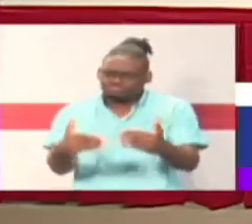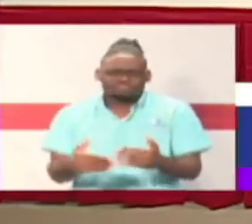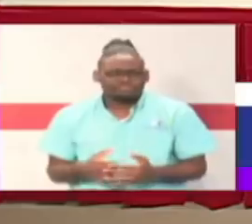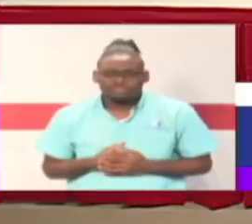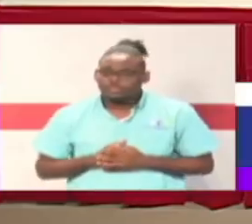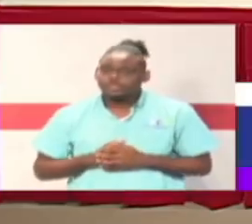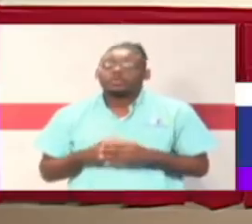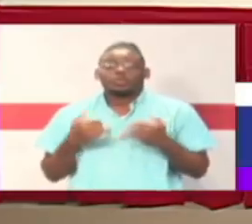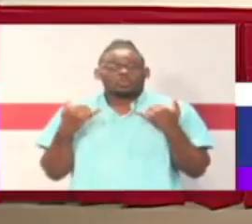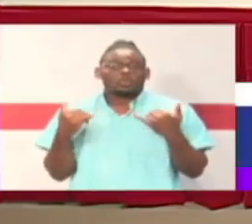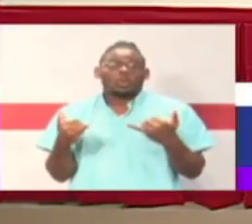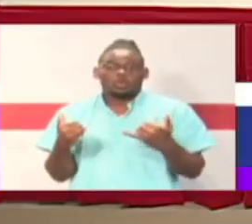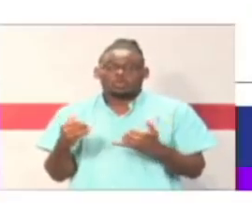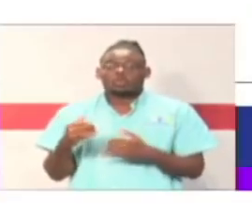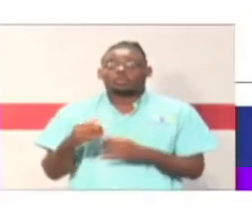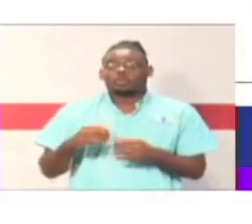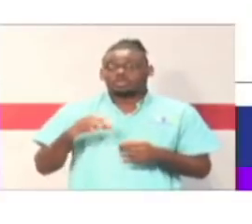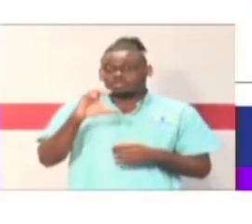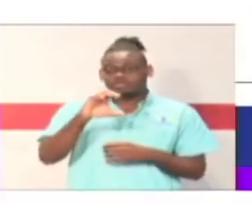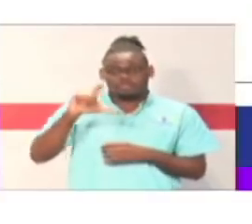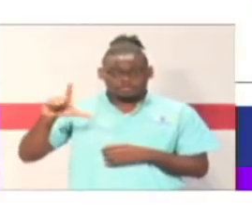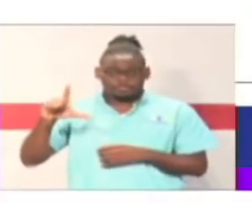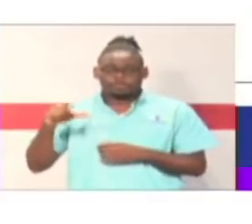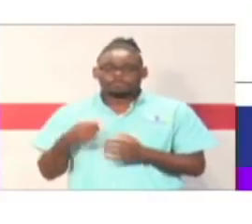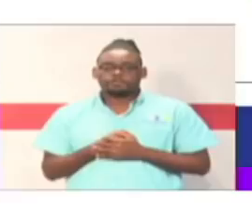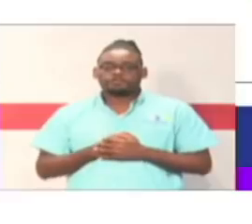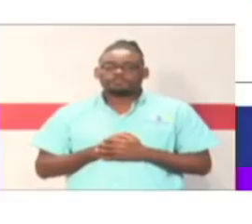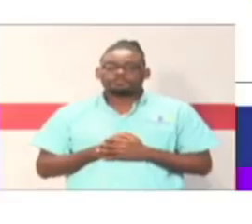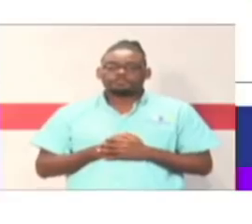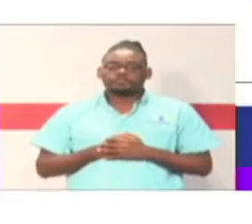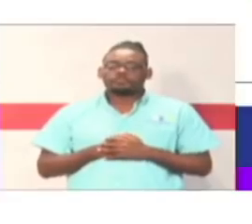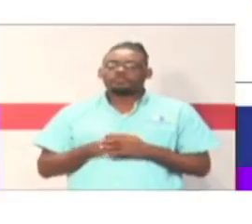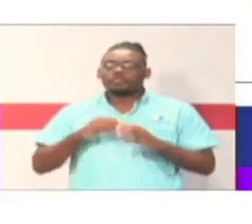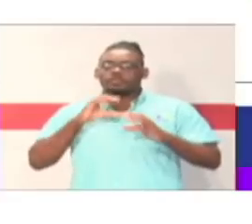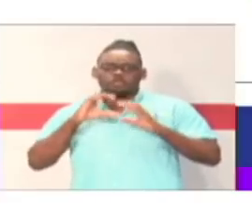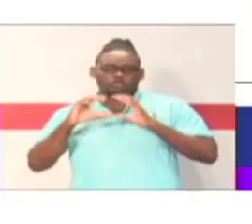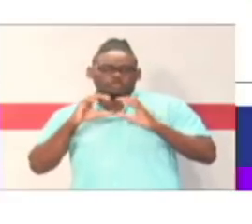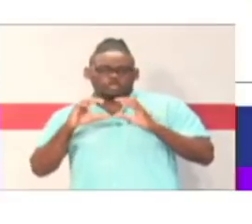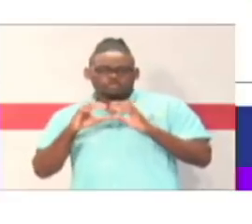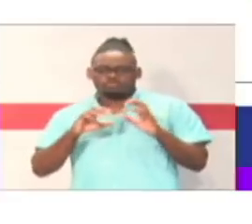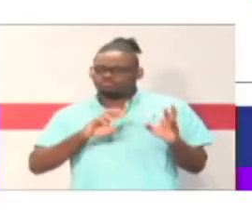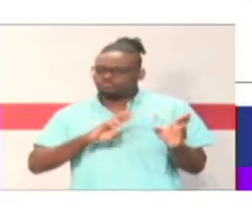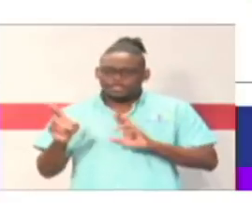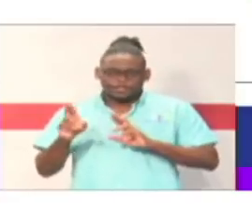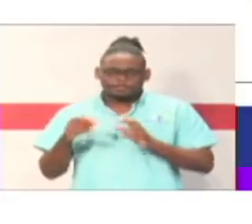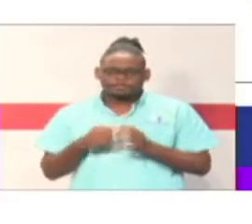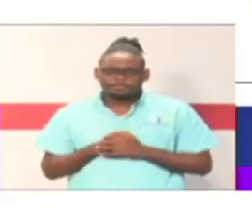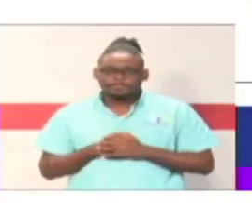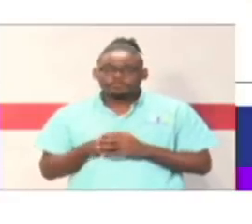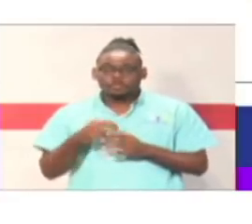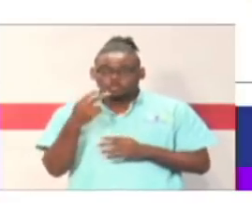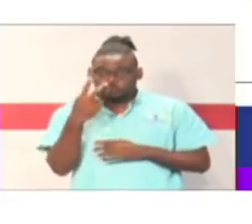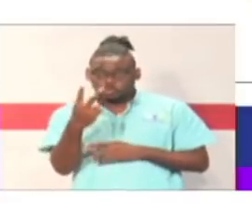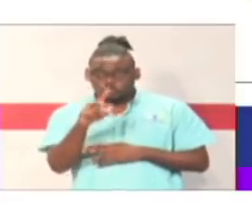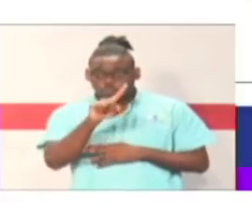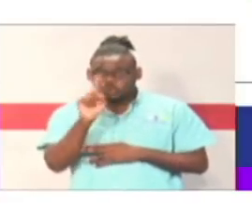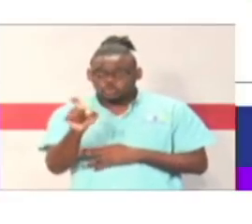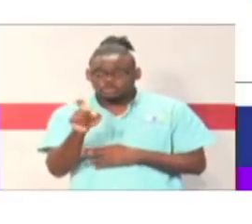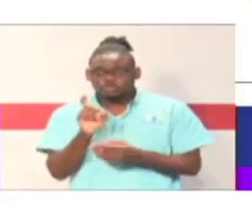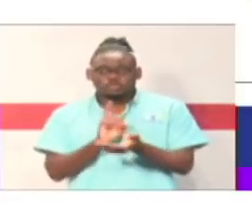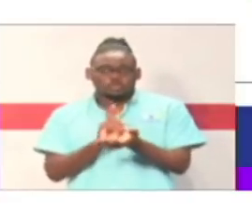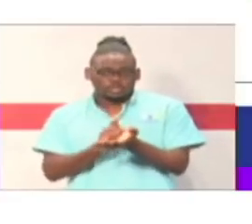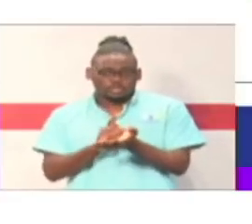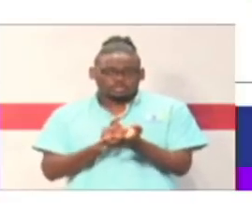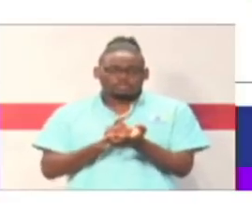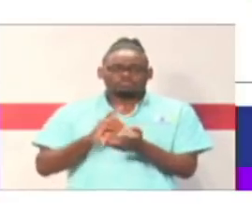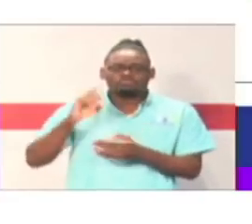Good morning, Natalie Singh, Caribbean Lifestyle Communications. My 2 questions are for Dr. Richards. I was